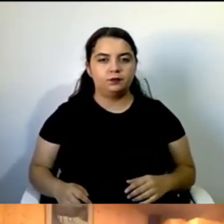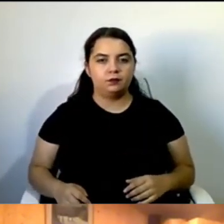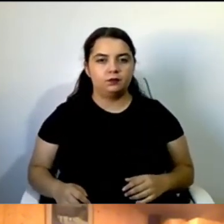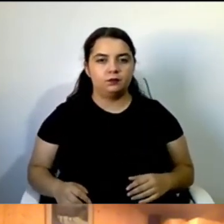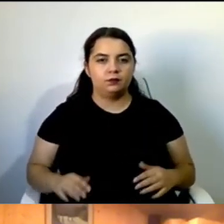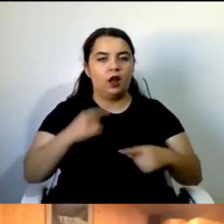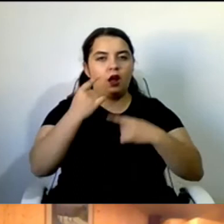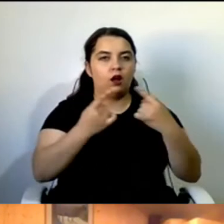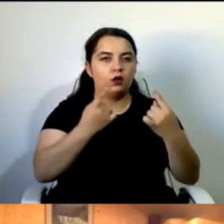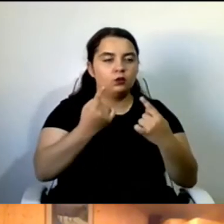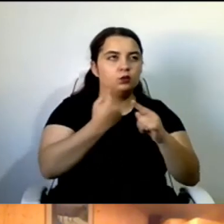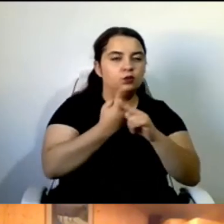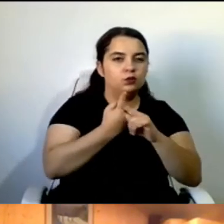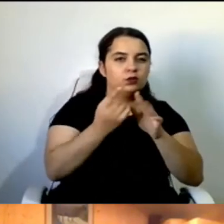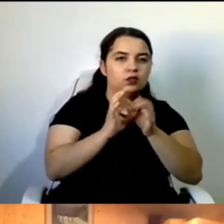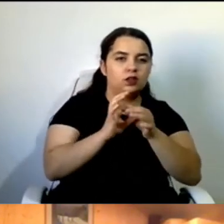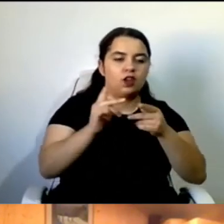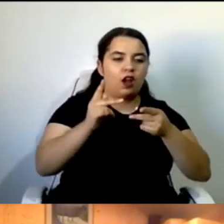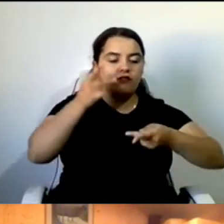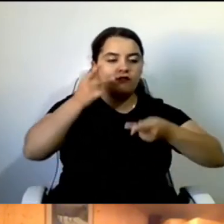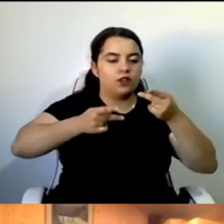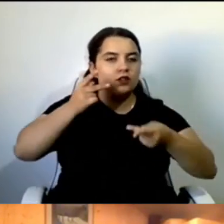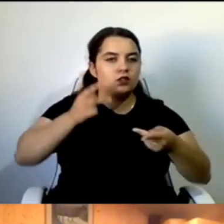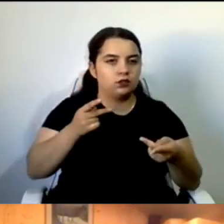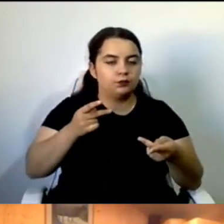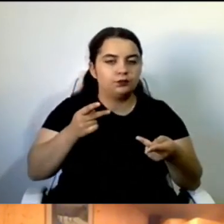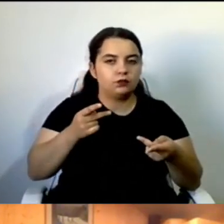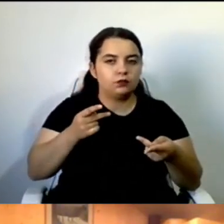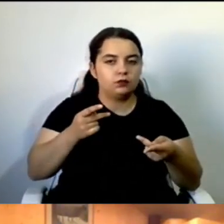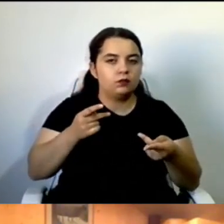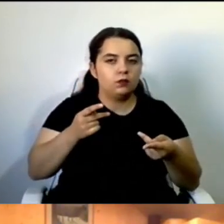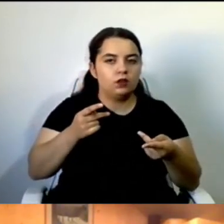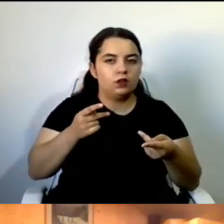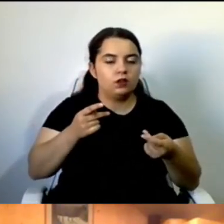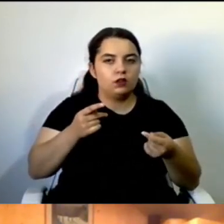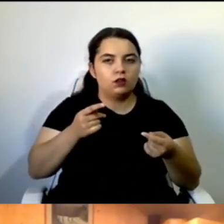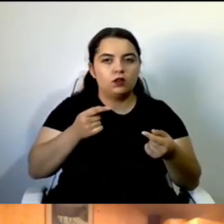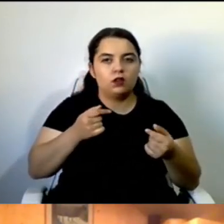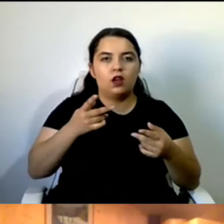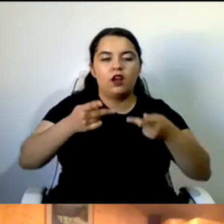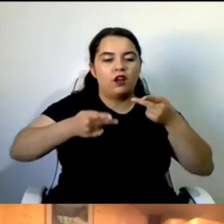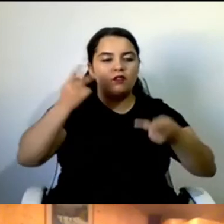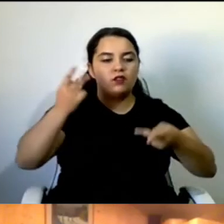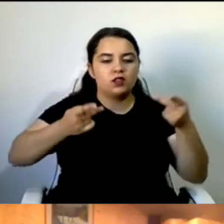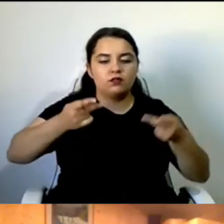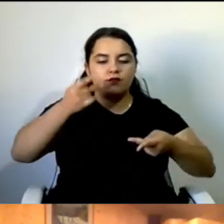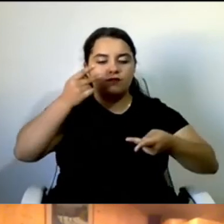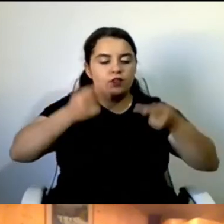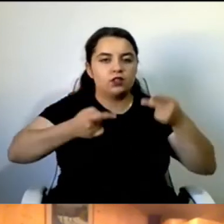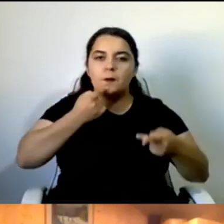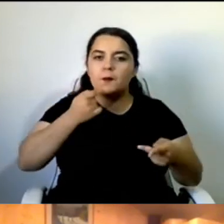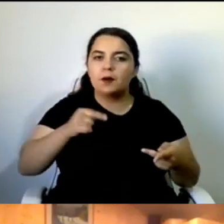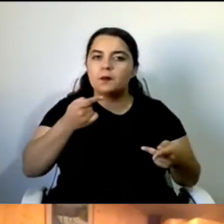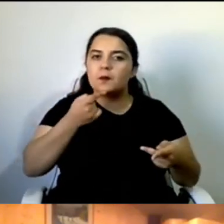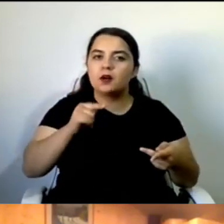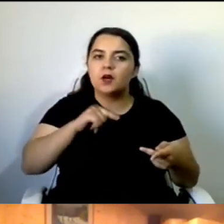is how often are the assessments repeated? And usually, normally, okay, you said we have this, it's